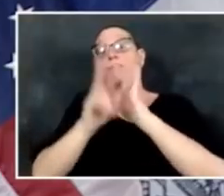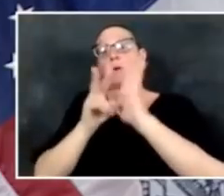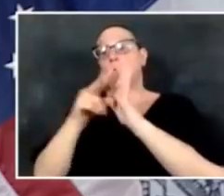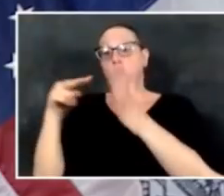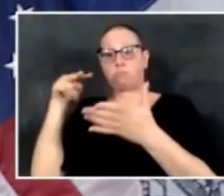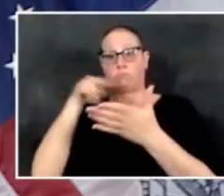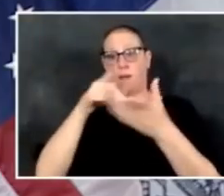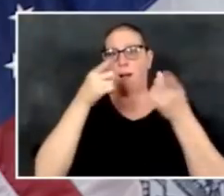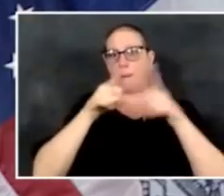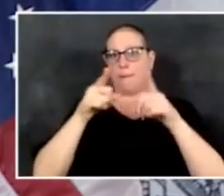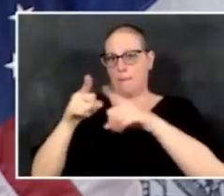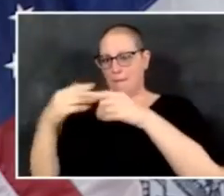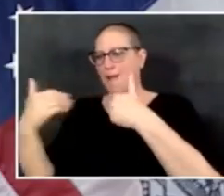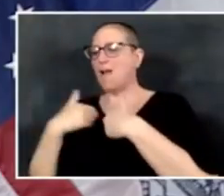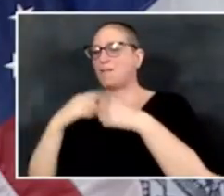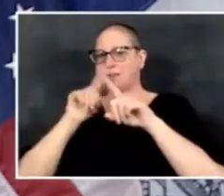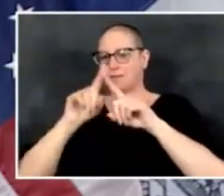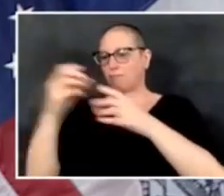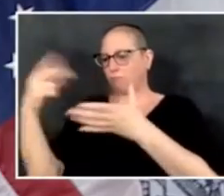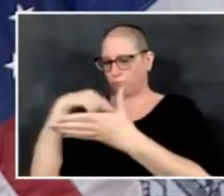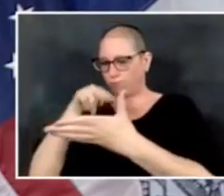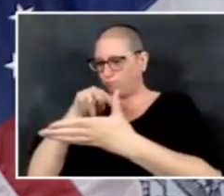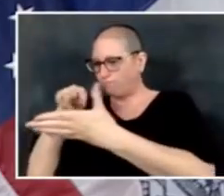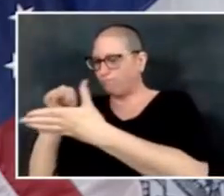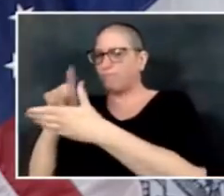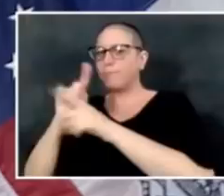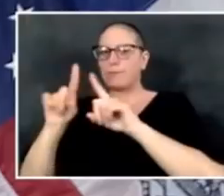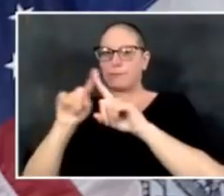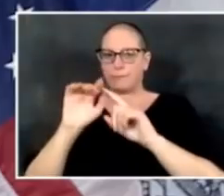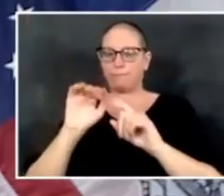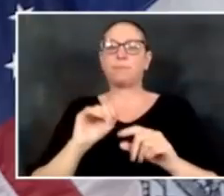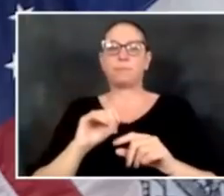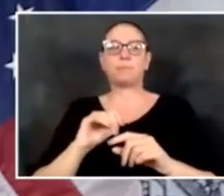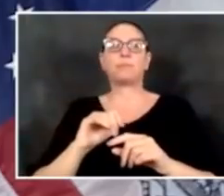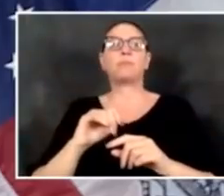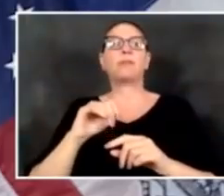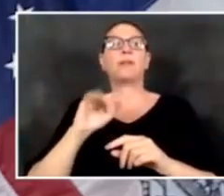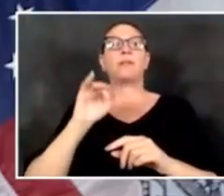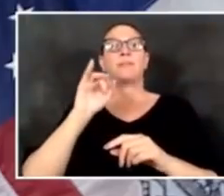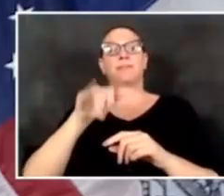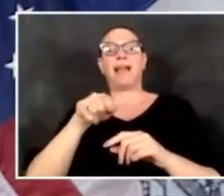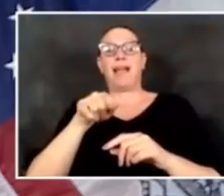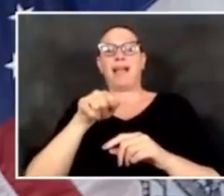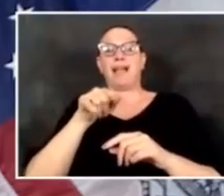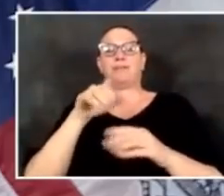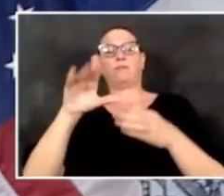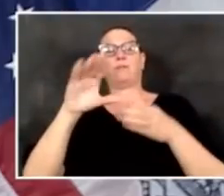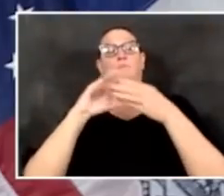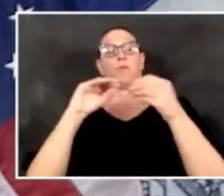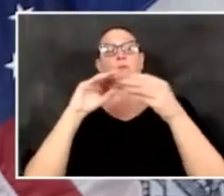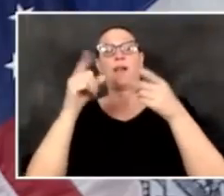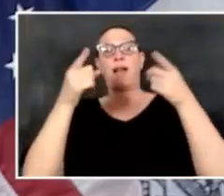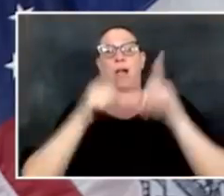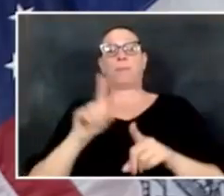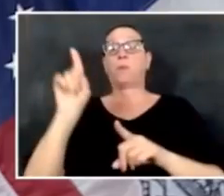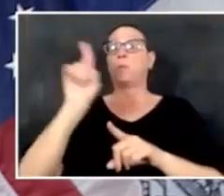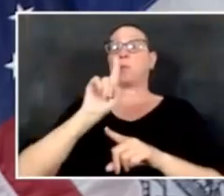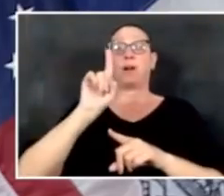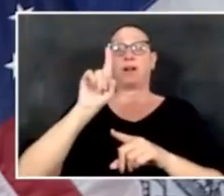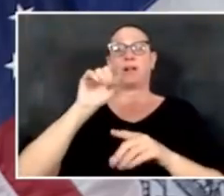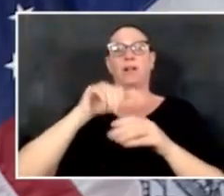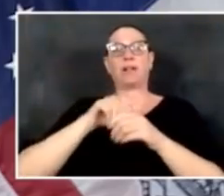begins with an individual that's sitting on a milk crate in front of the location. He's engaged in conversation with a